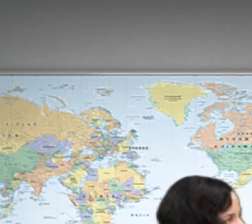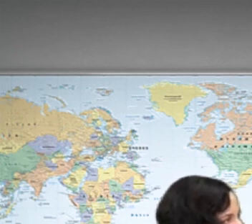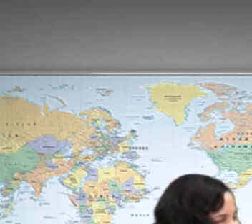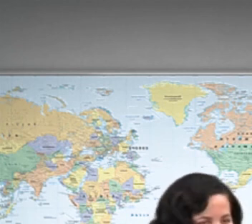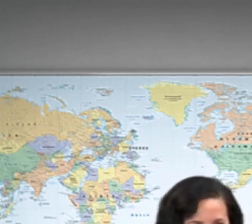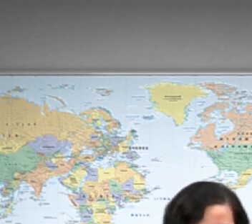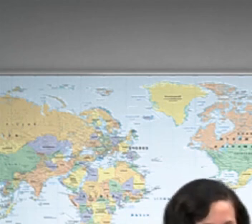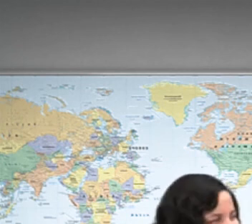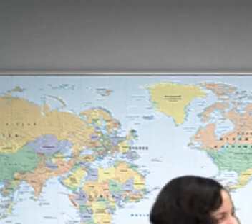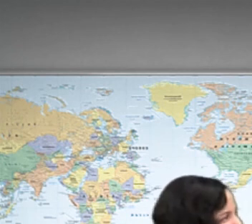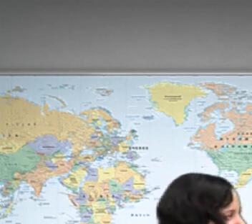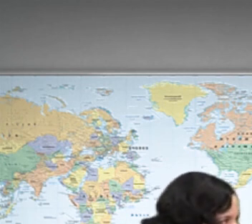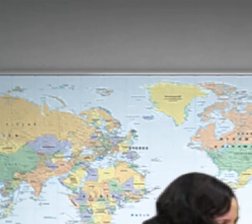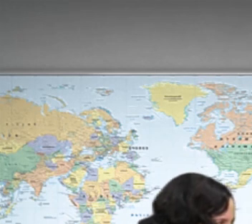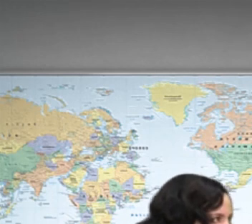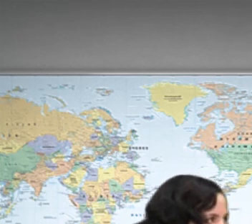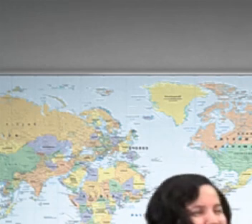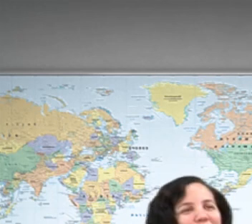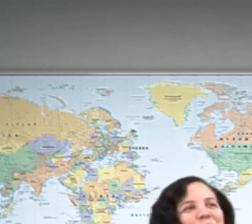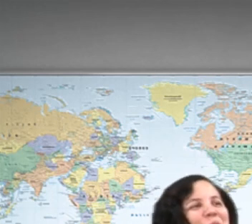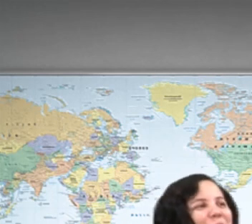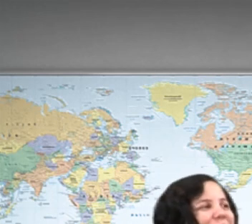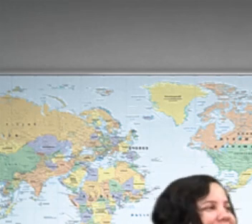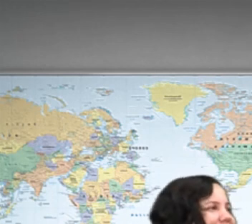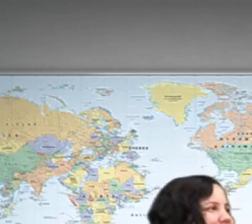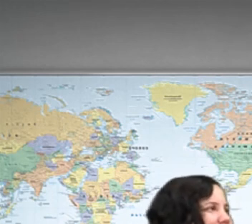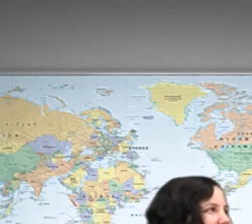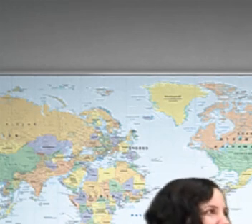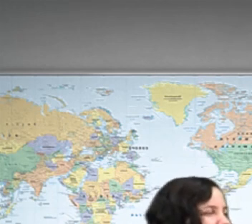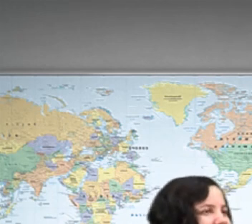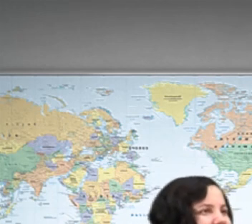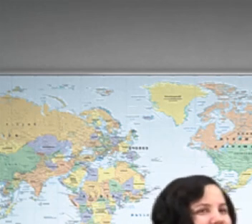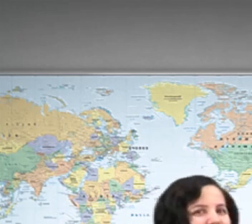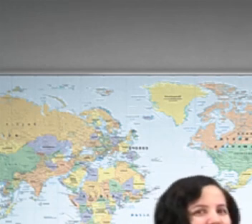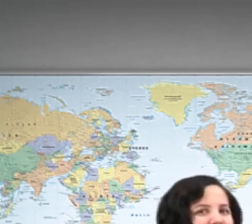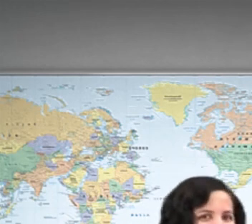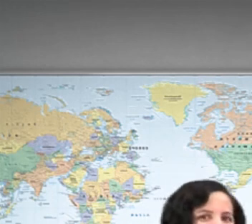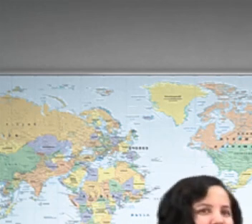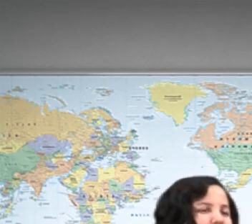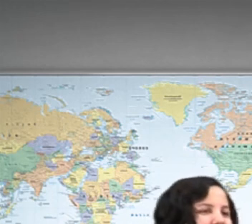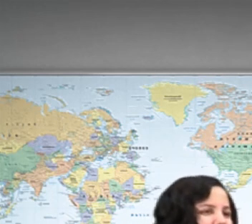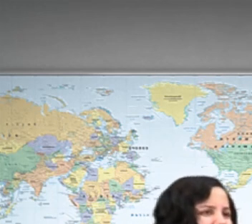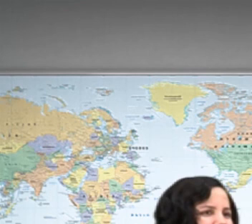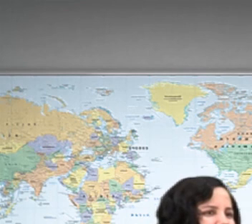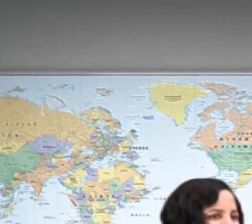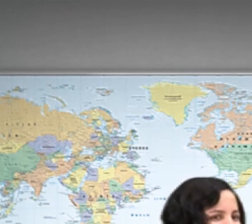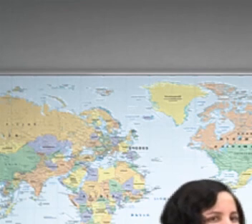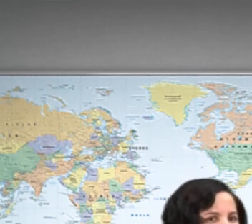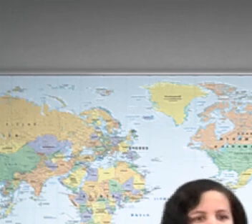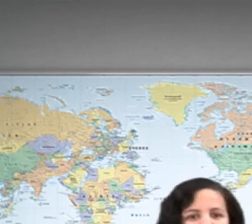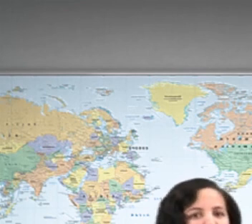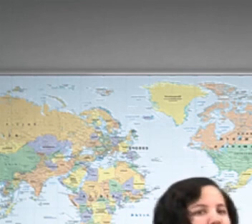much better. So now it's all team spirit. Yes. Go team, go. There we all go. right. If you could just encourage your students out there and